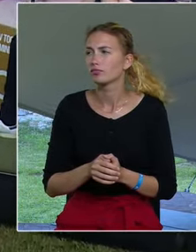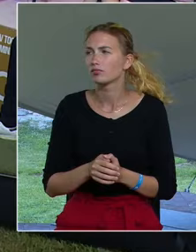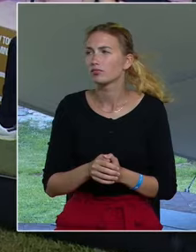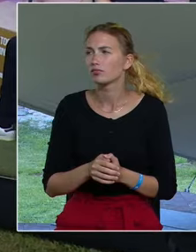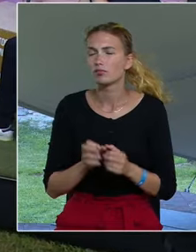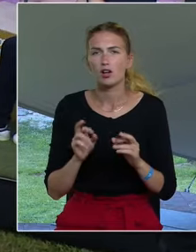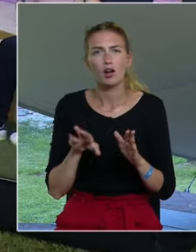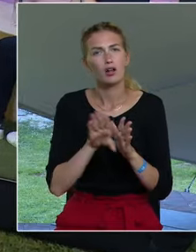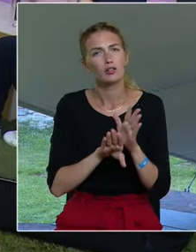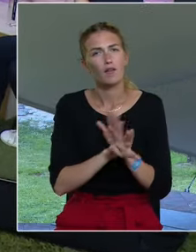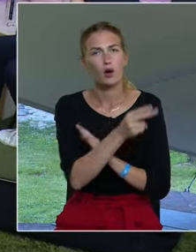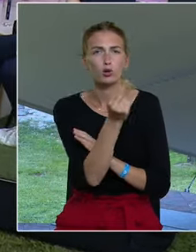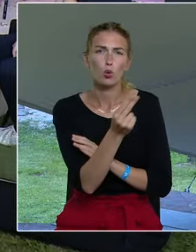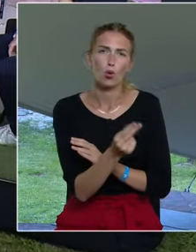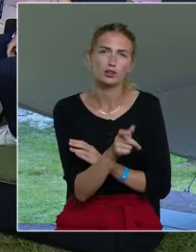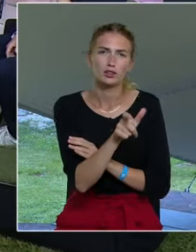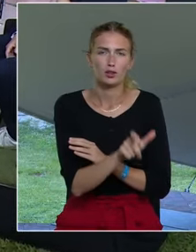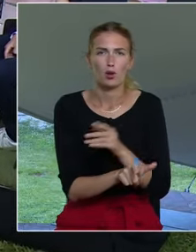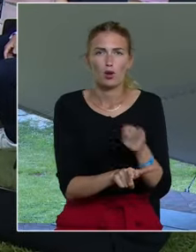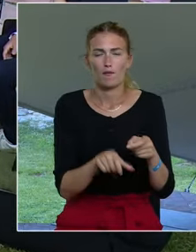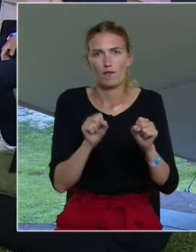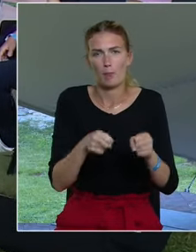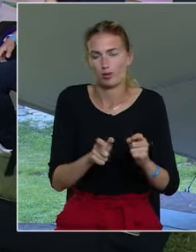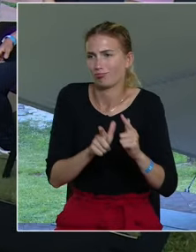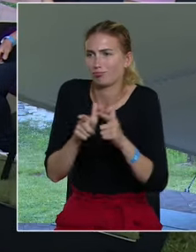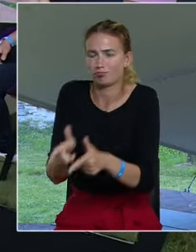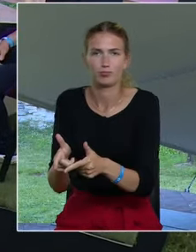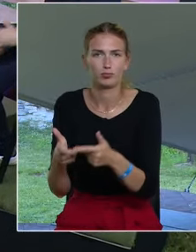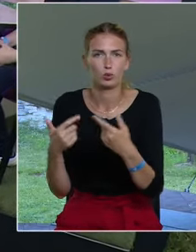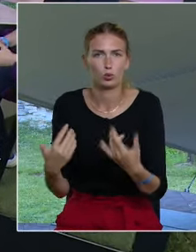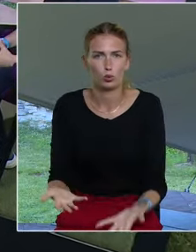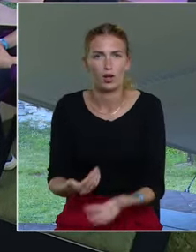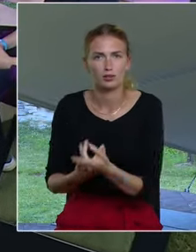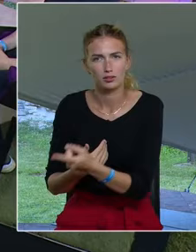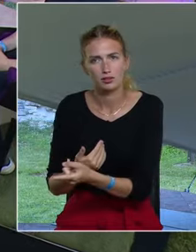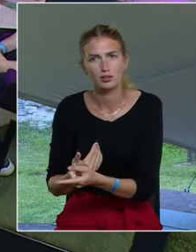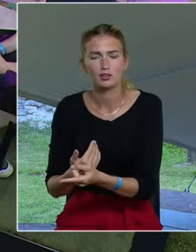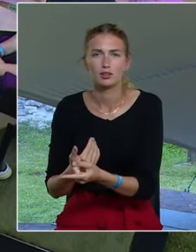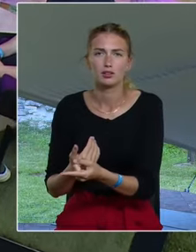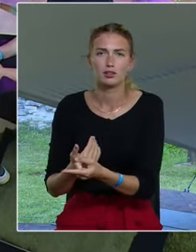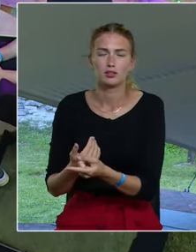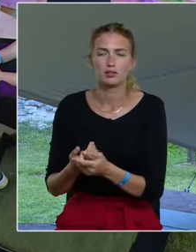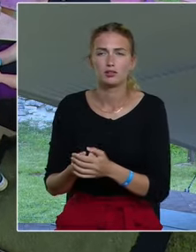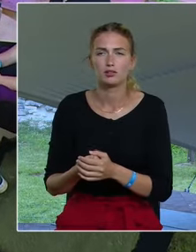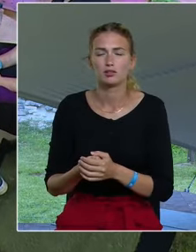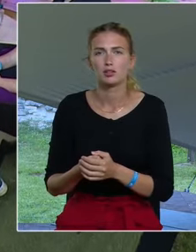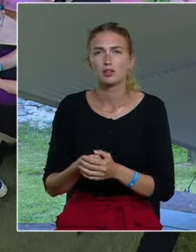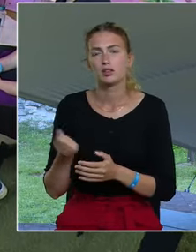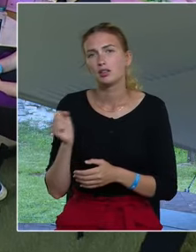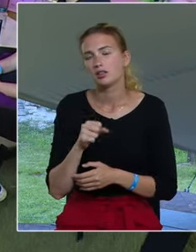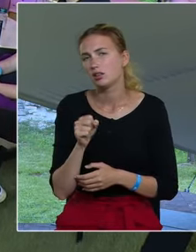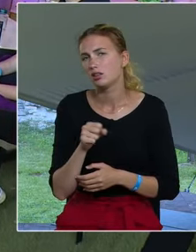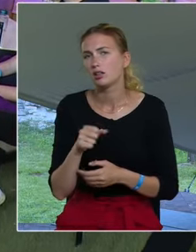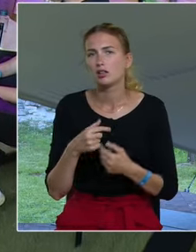traditionally trained artist to get in this space? Because you have to deal with drops, Discord communities, platforms, and so forth. Yeah, I mean,